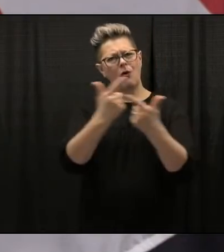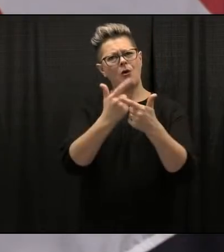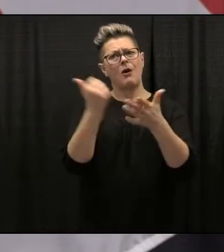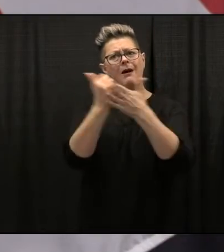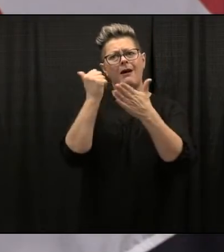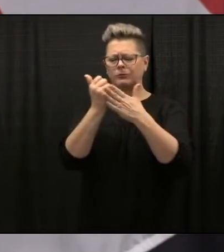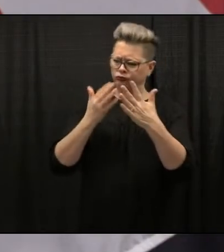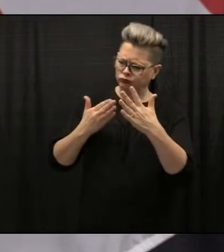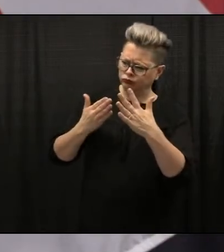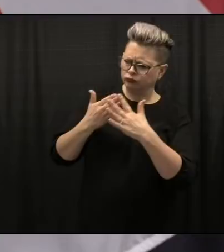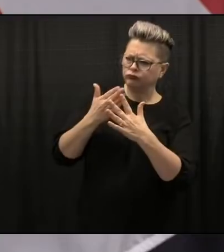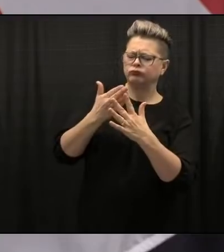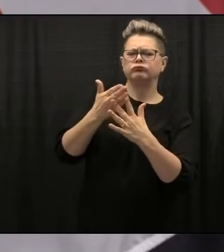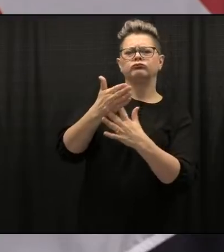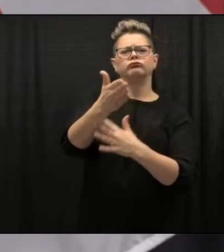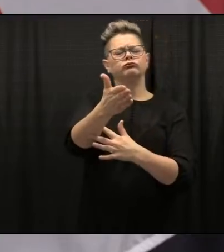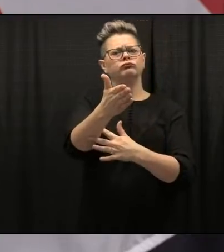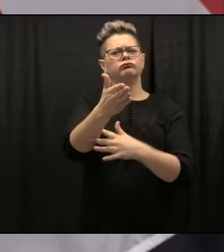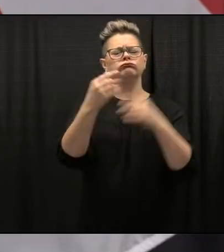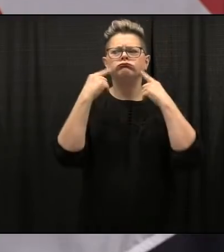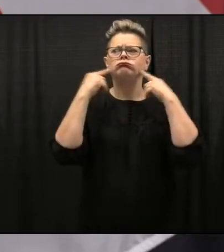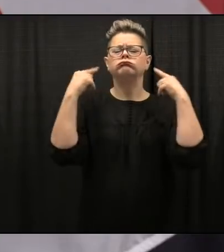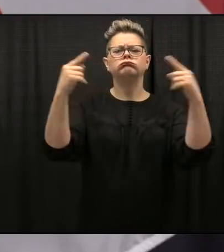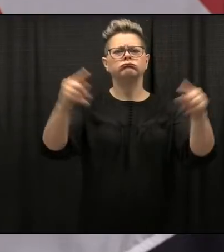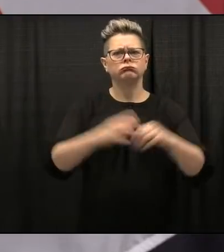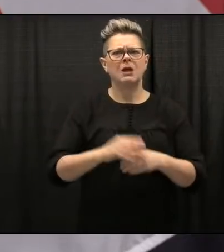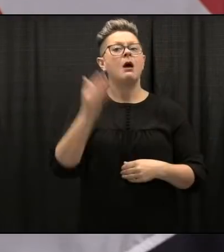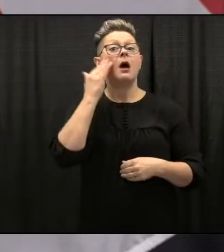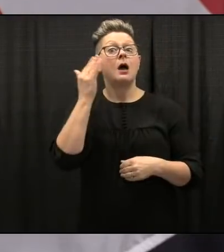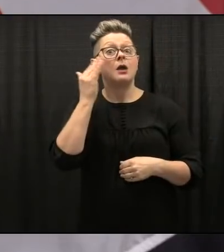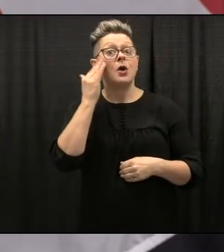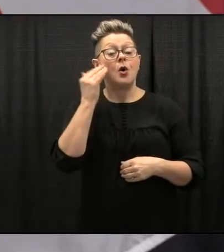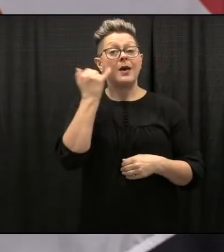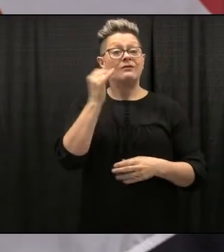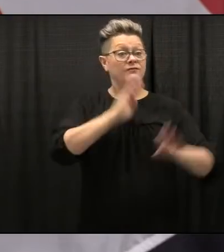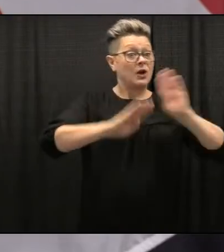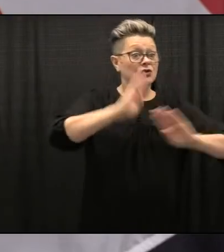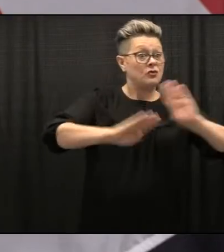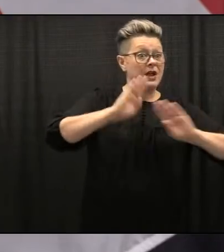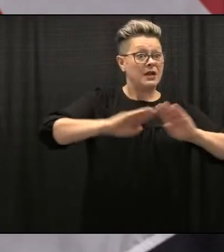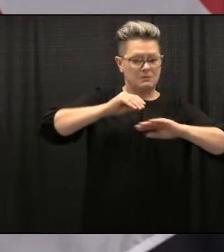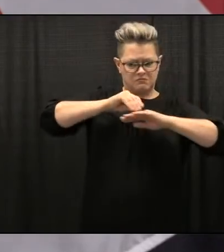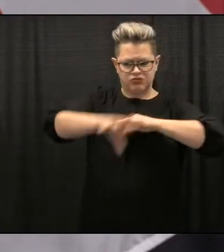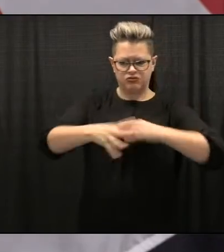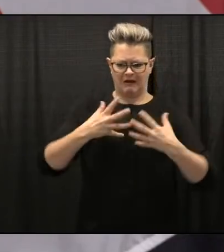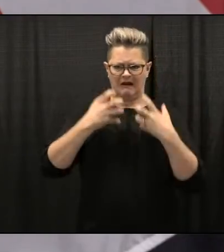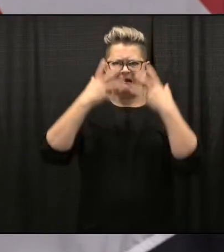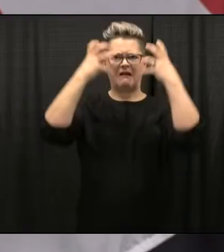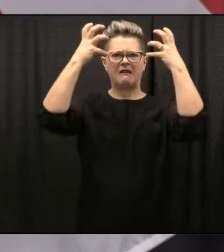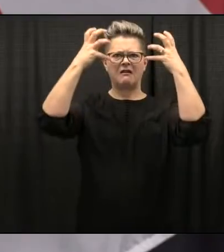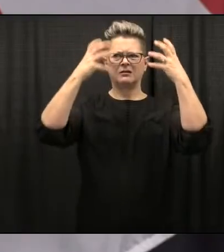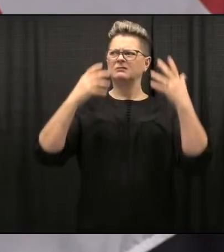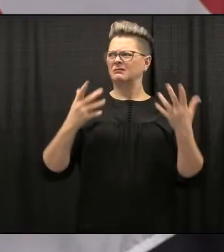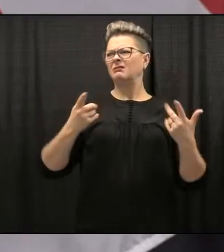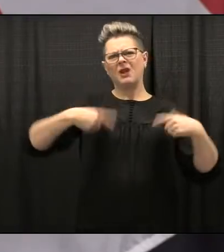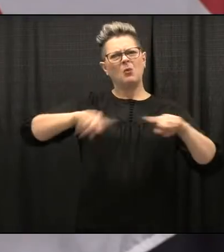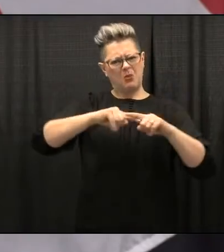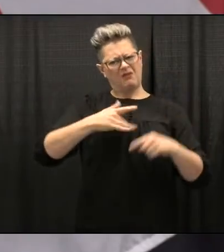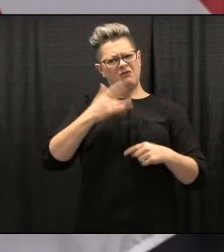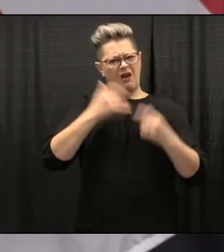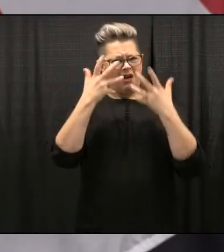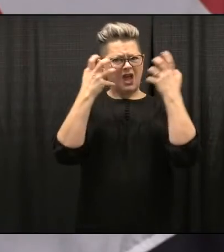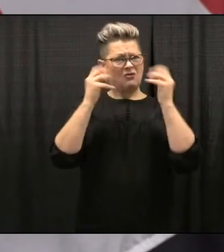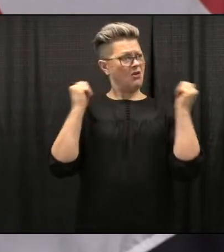this. I understand that frustration breeds anger, and I think that's actually normal. I think we've all experienced anger throughout this